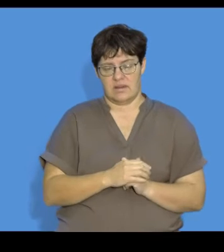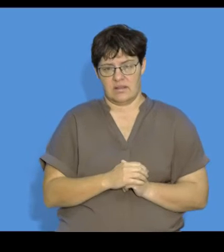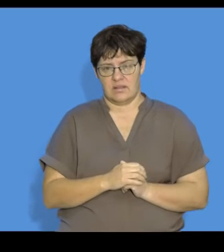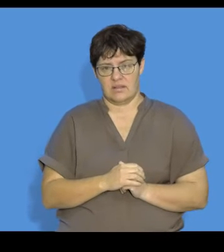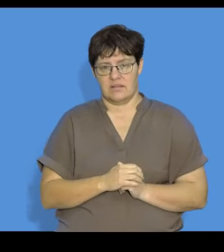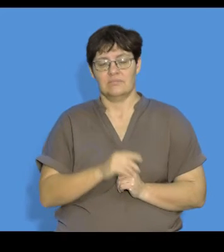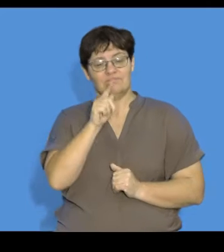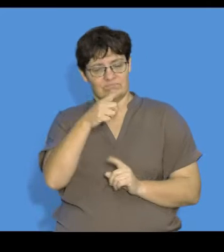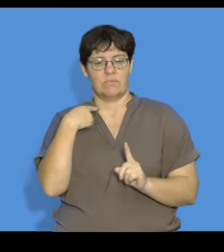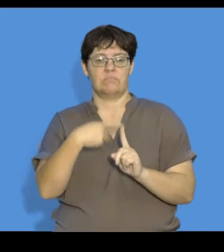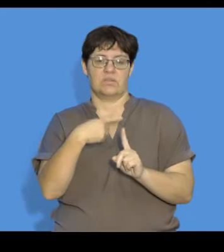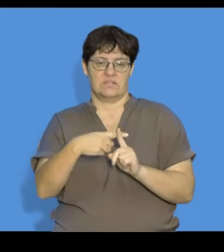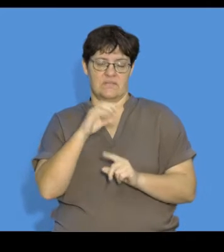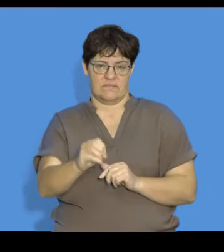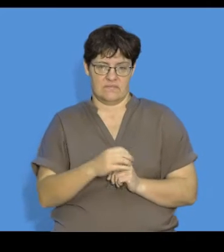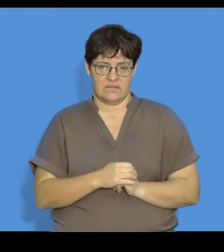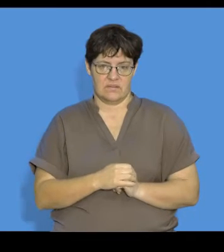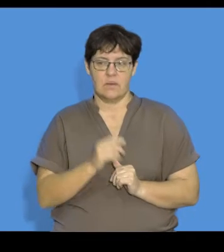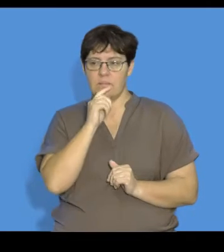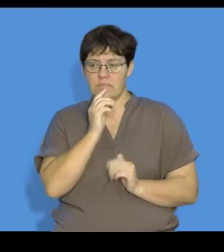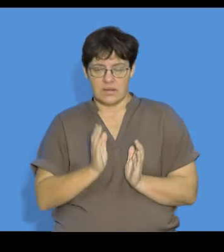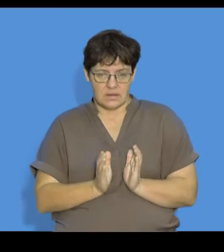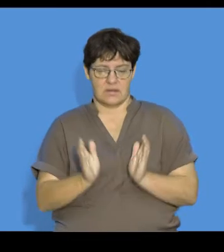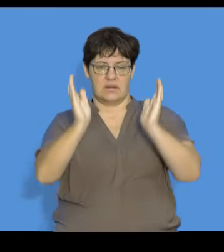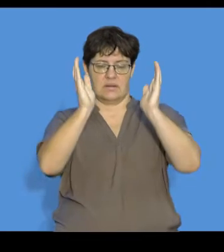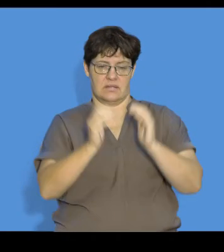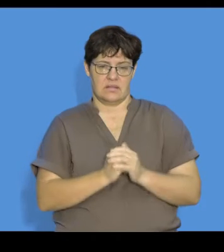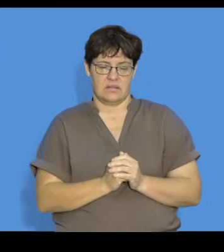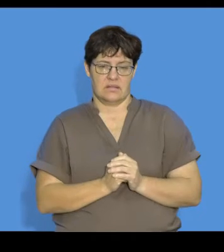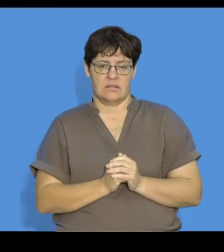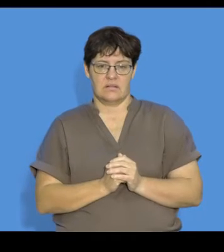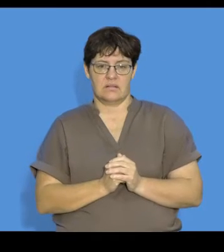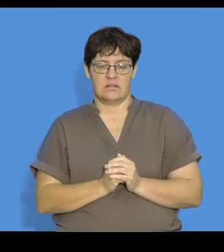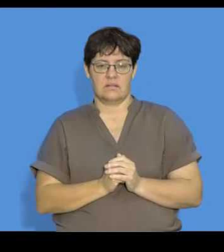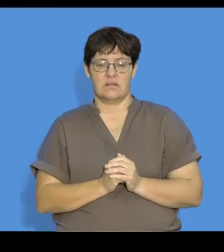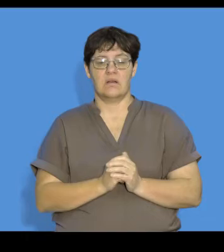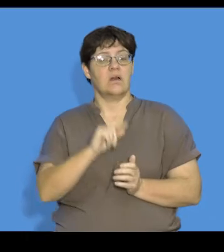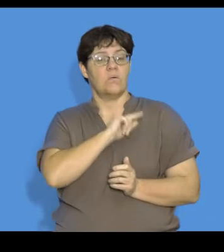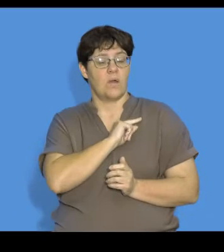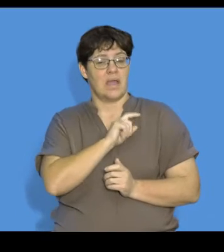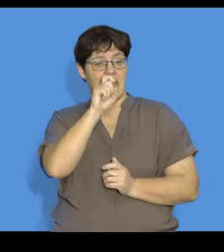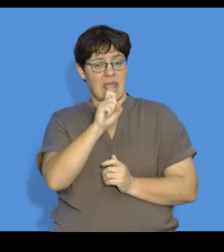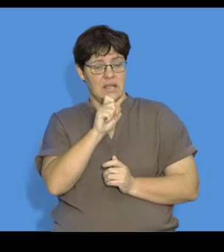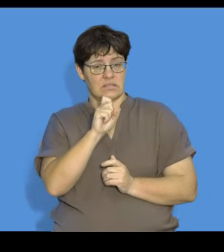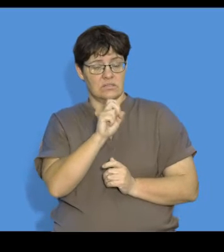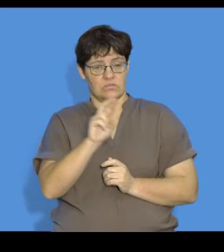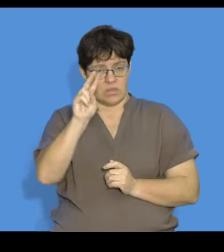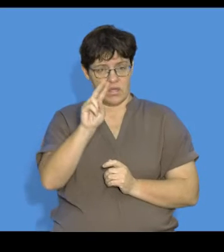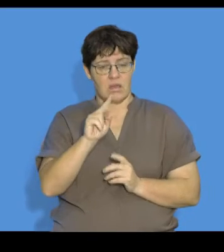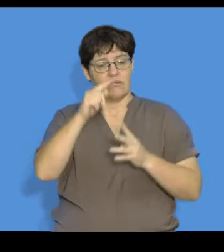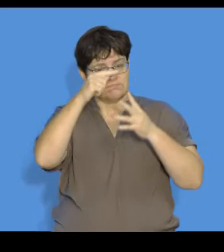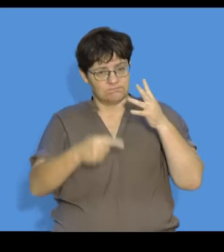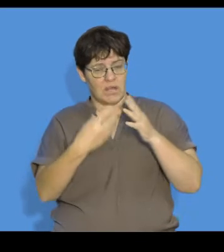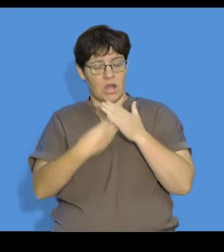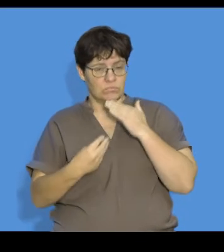to 1, and that's a positive, so it must be concave up. And then because it is x squared, it means